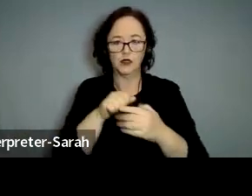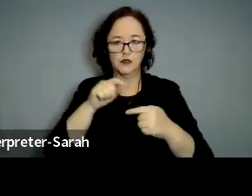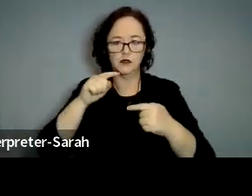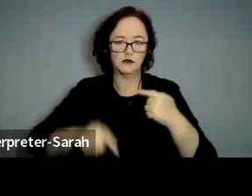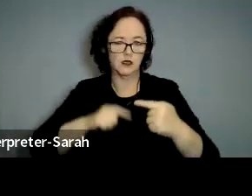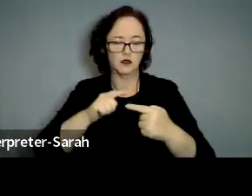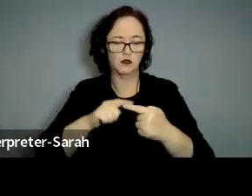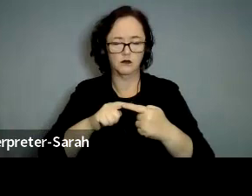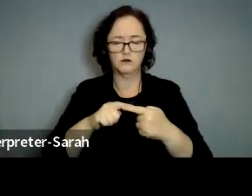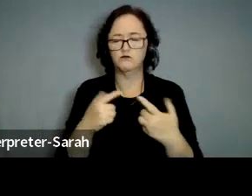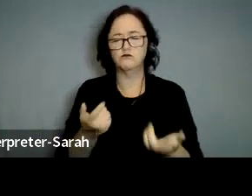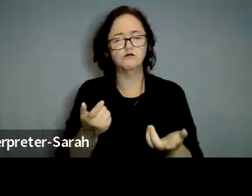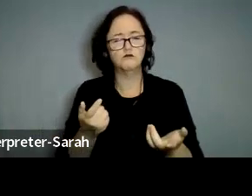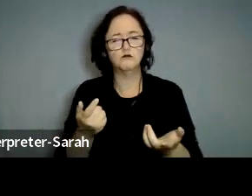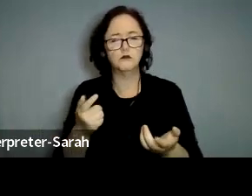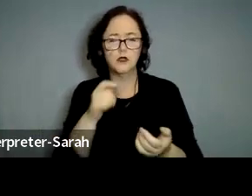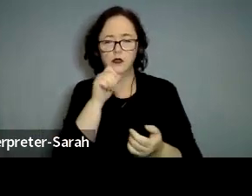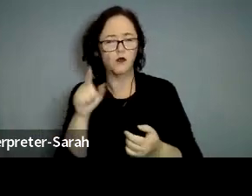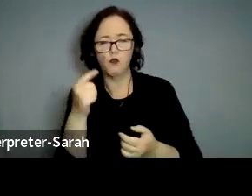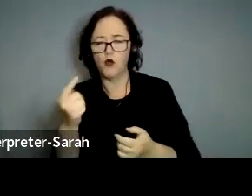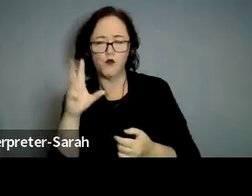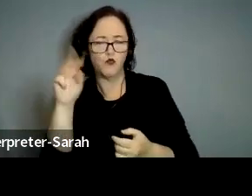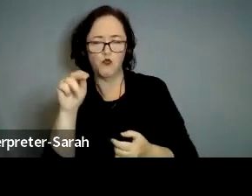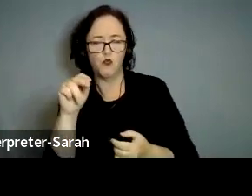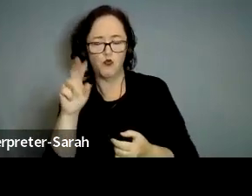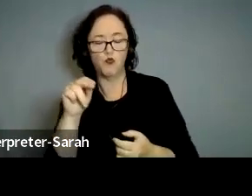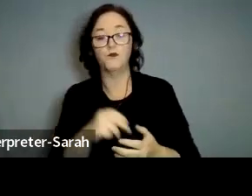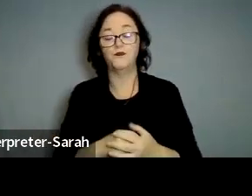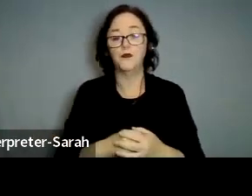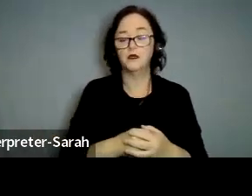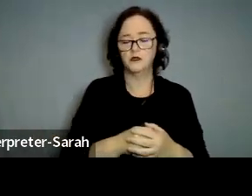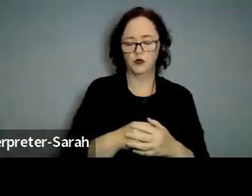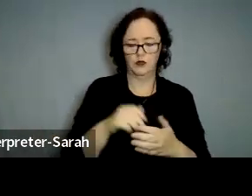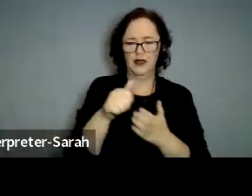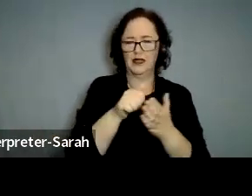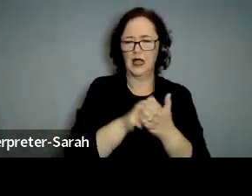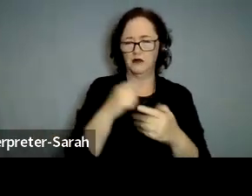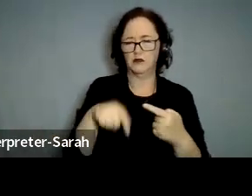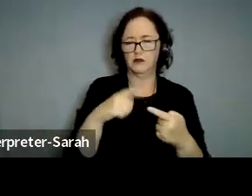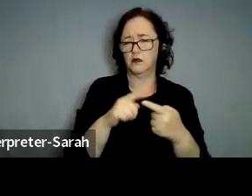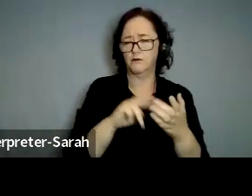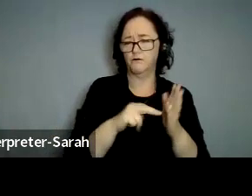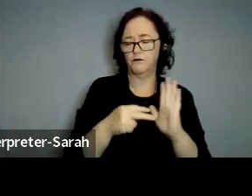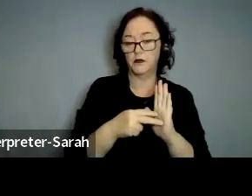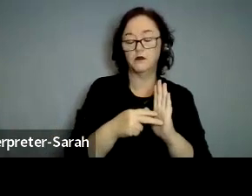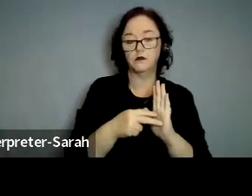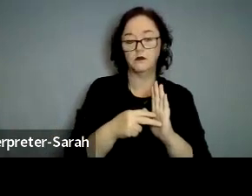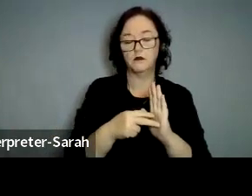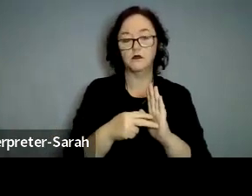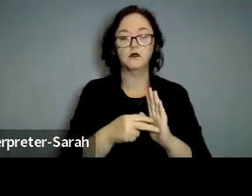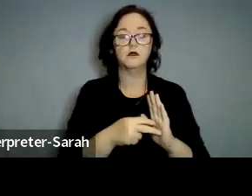cycle is really any process that is going to move you through a particular mechanism of